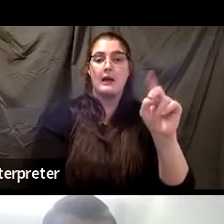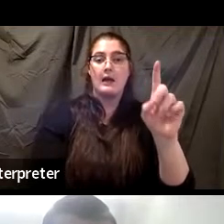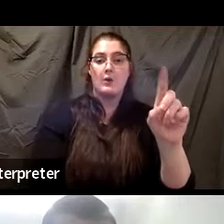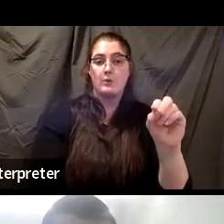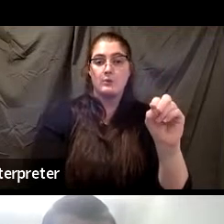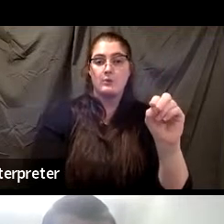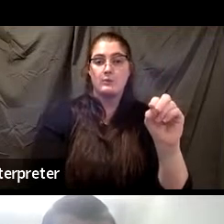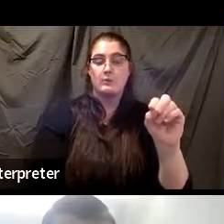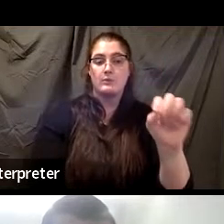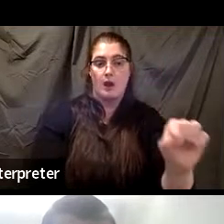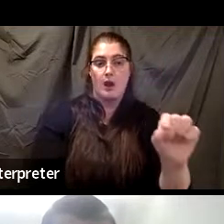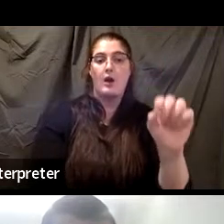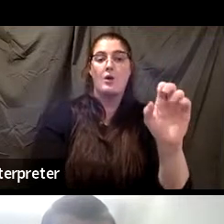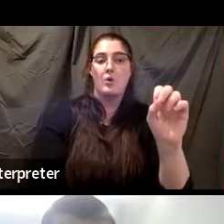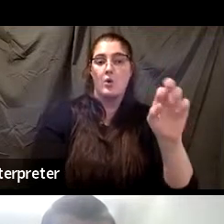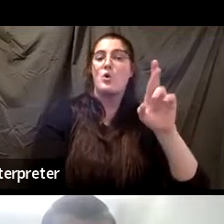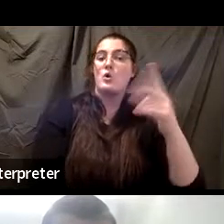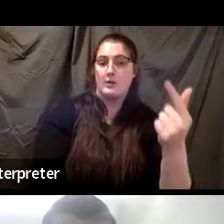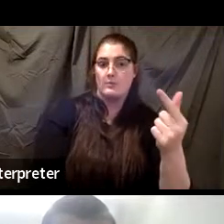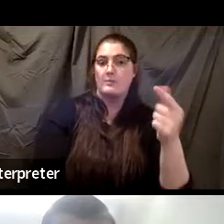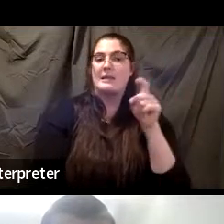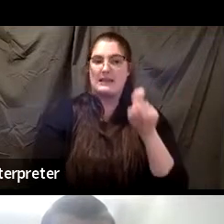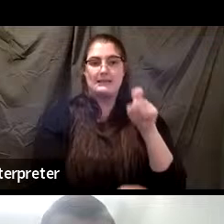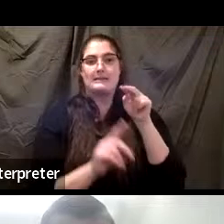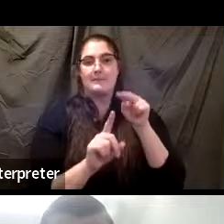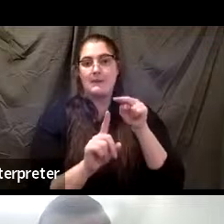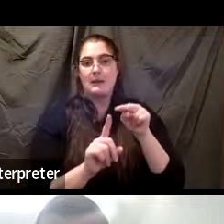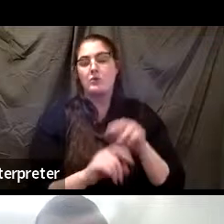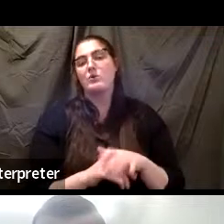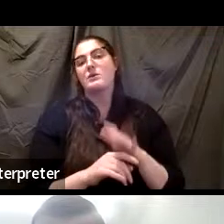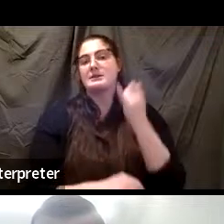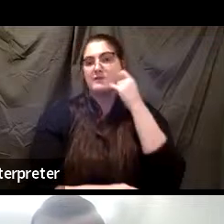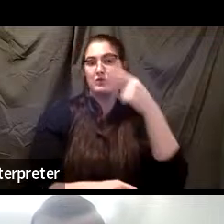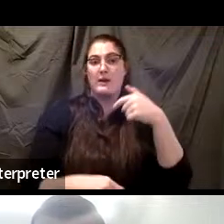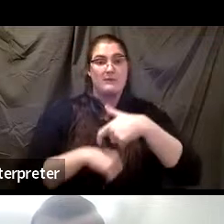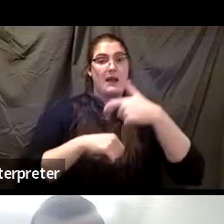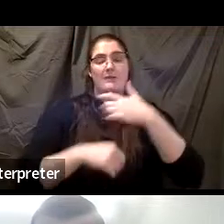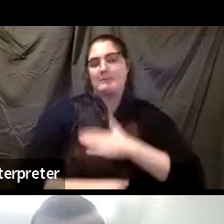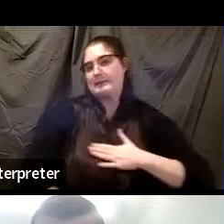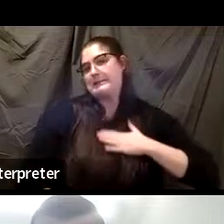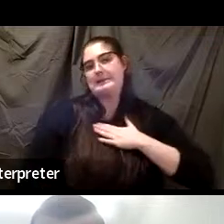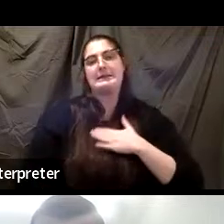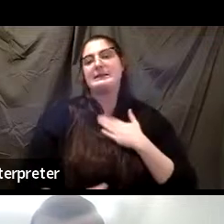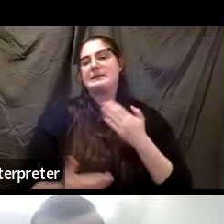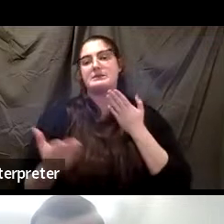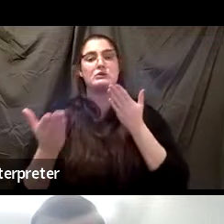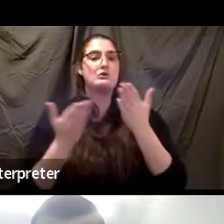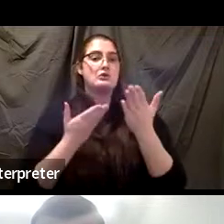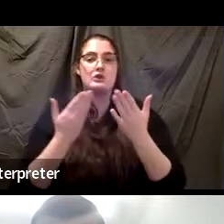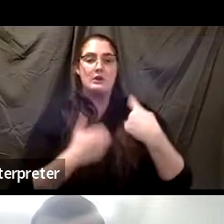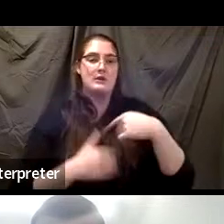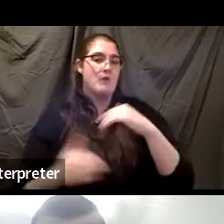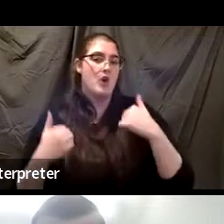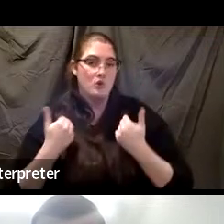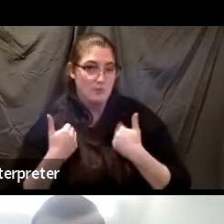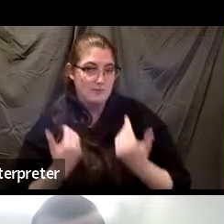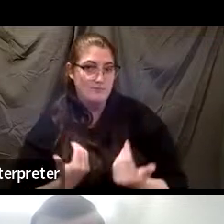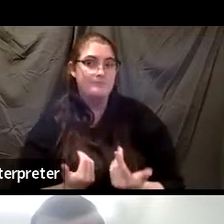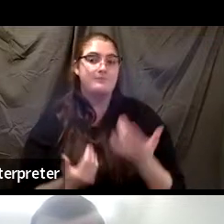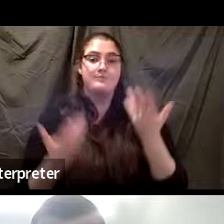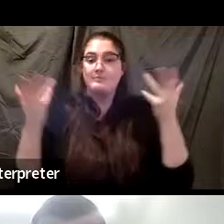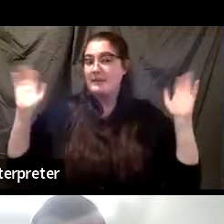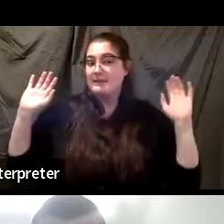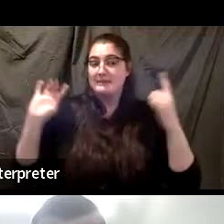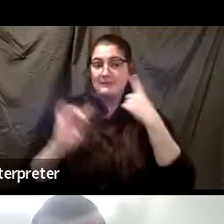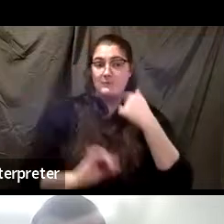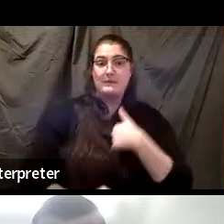They need some mentors, and if you have the time, please serve our youth. And that's all for